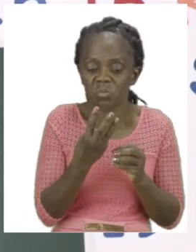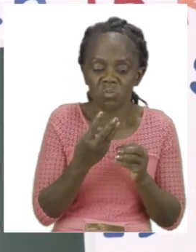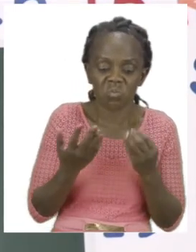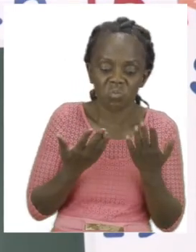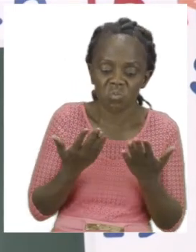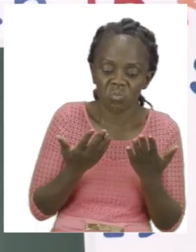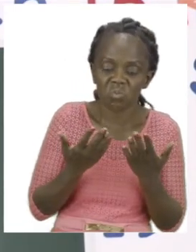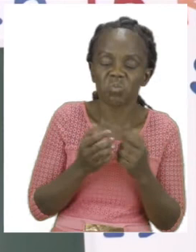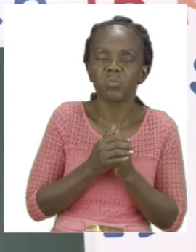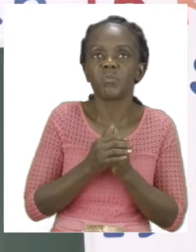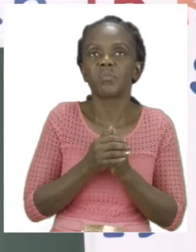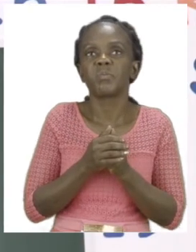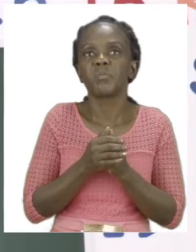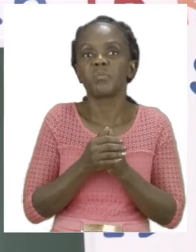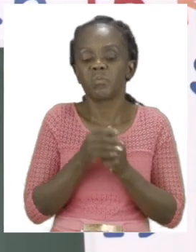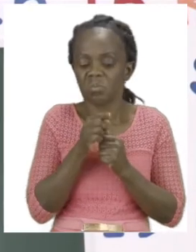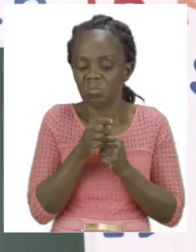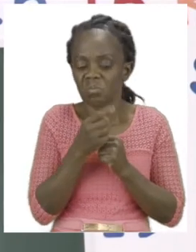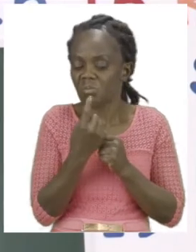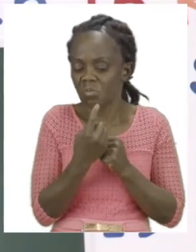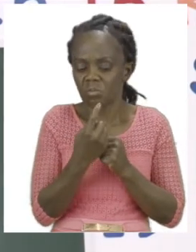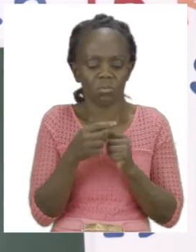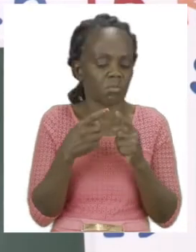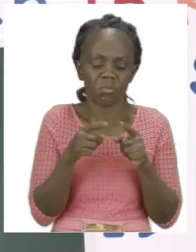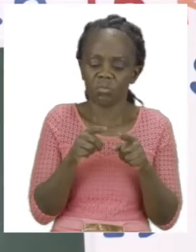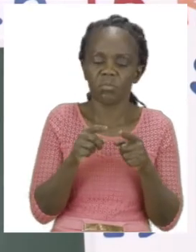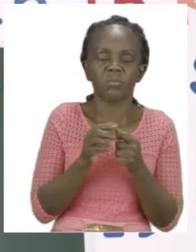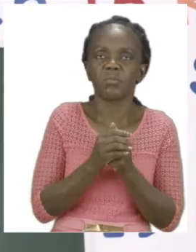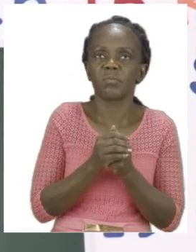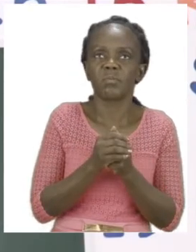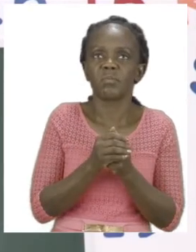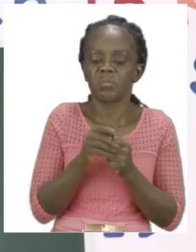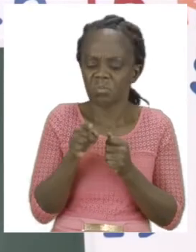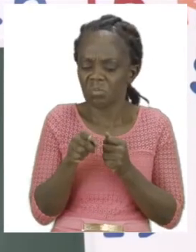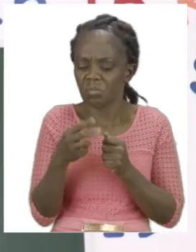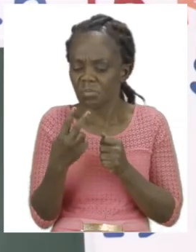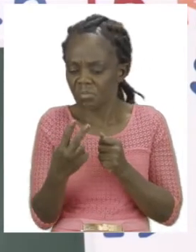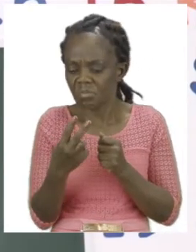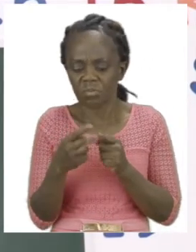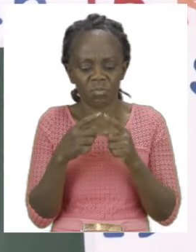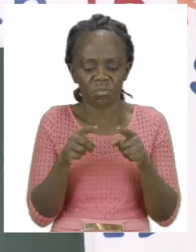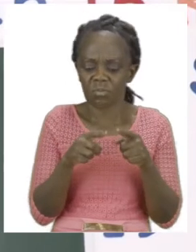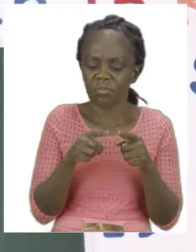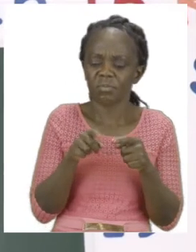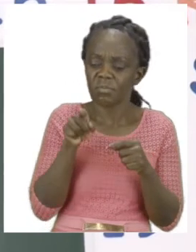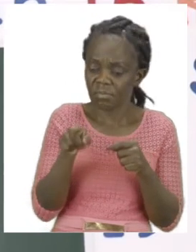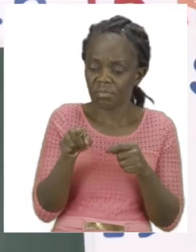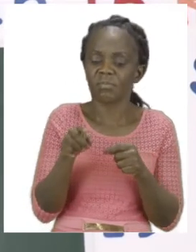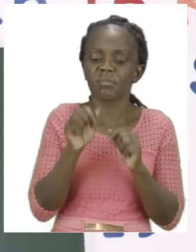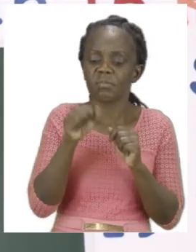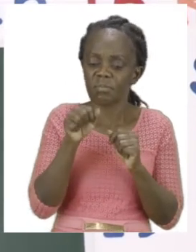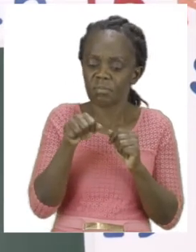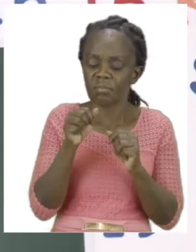No, this one is a 1. And that one is a 2. But I see a 3. So I'm going